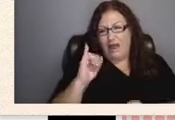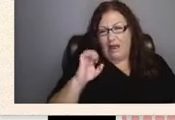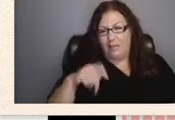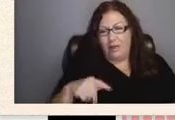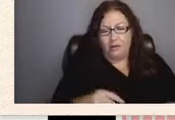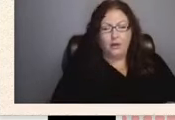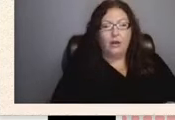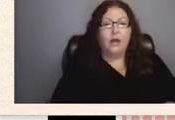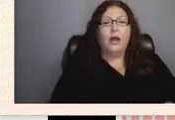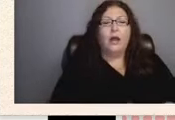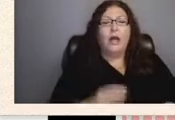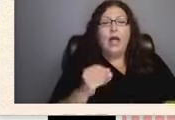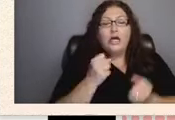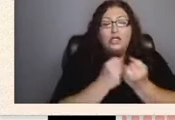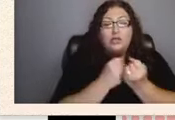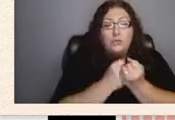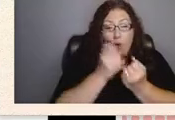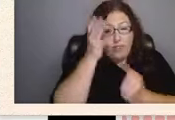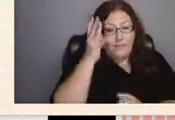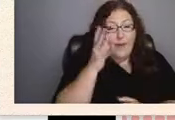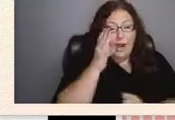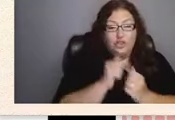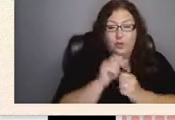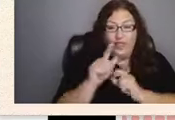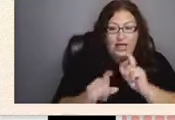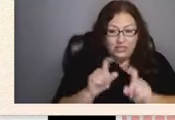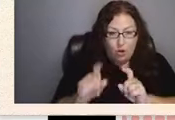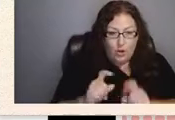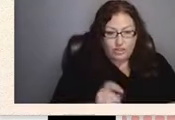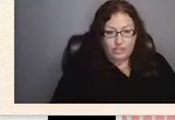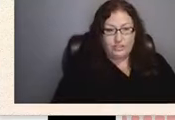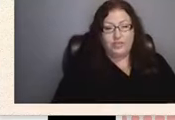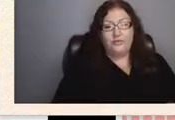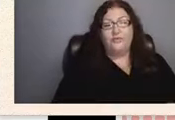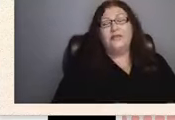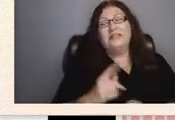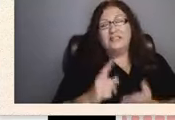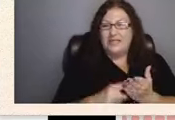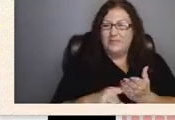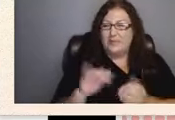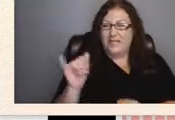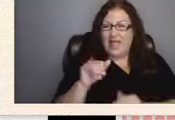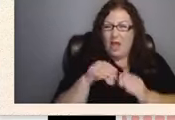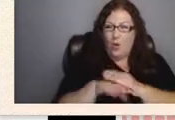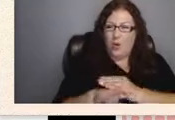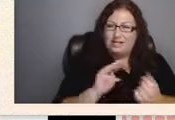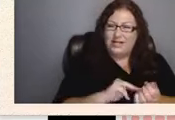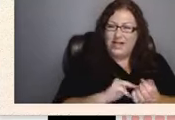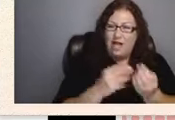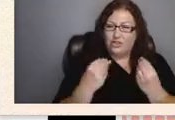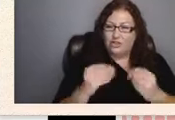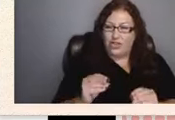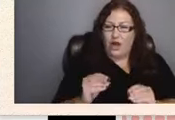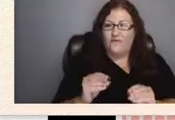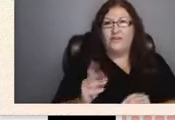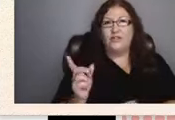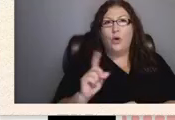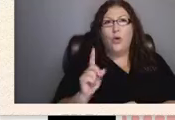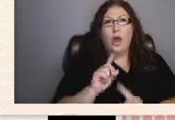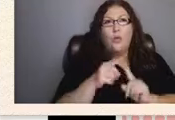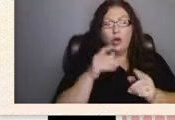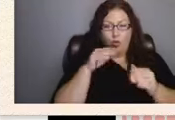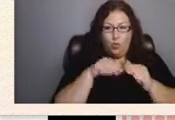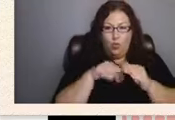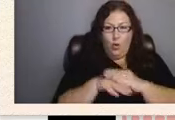and support the parents with asking questions. Sometimes it's like going into a doctor's office where when you walk in, you're